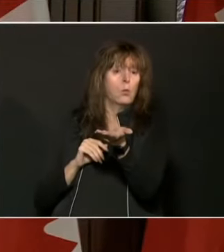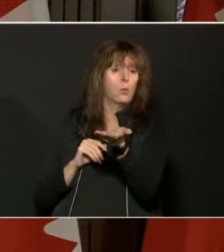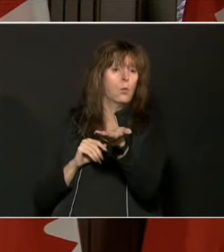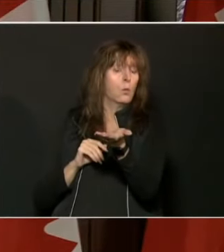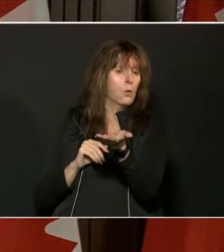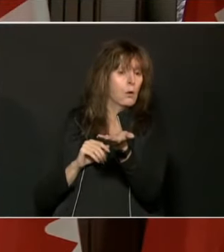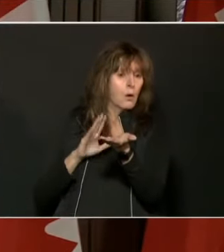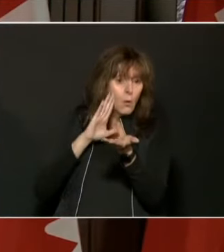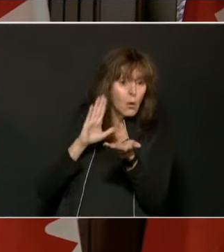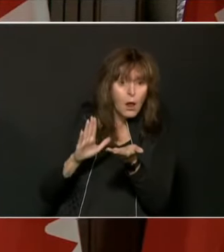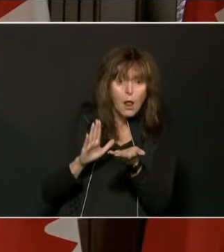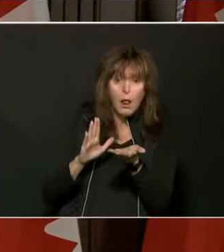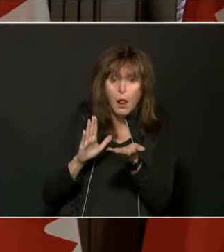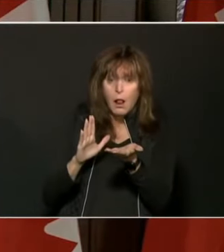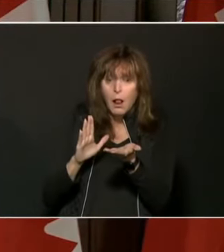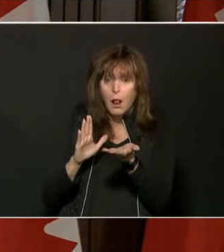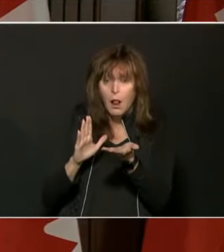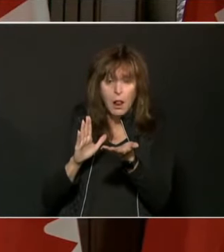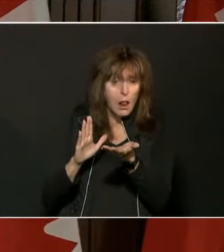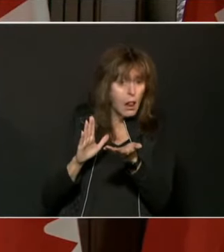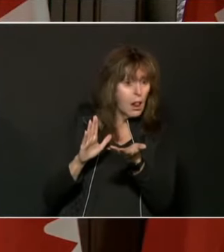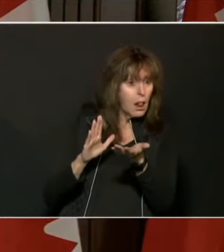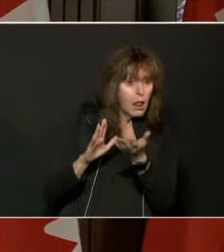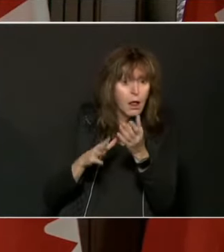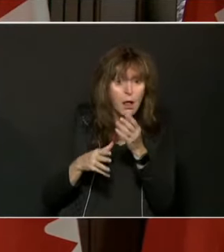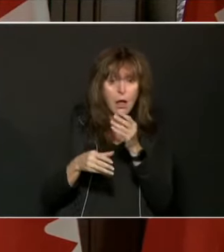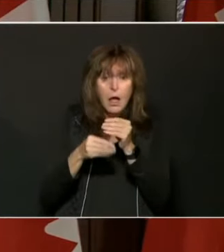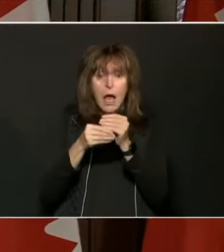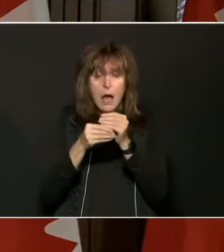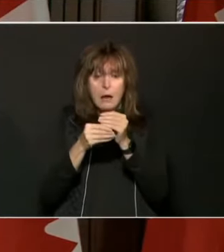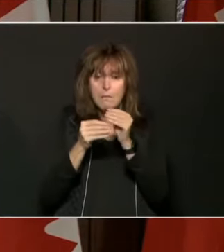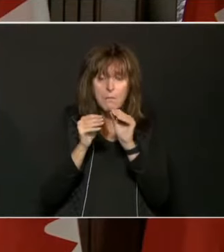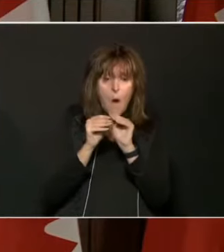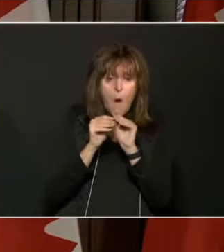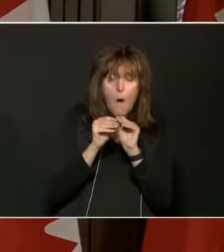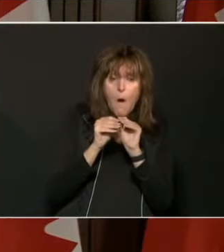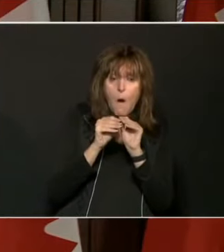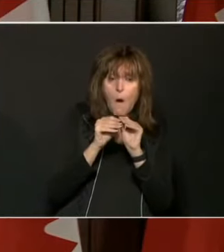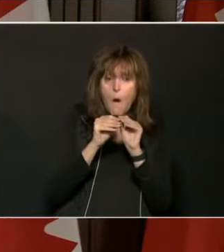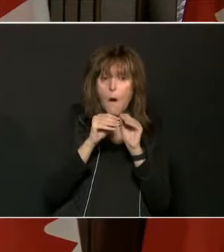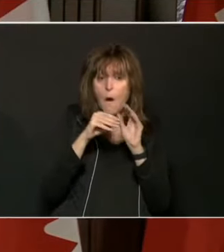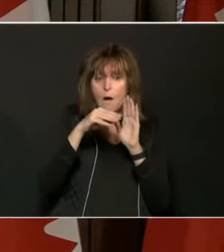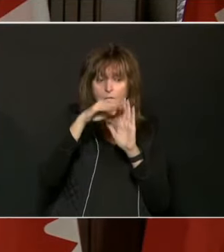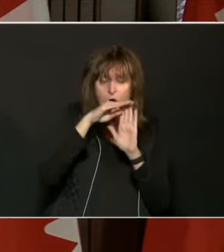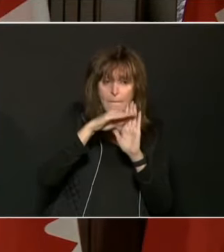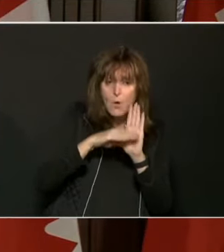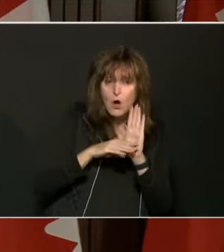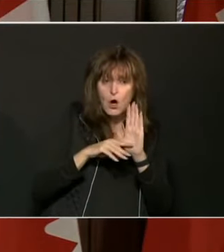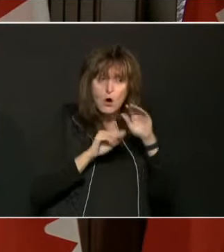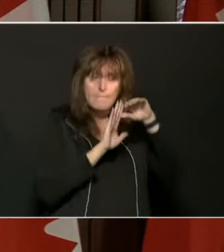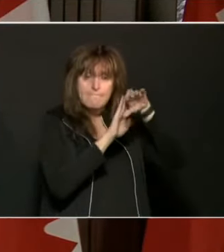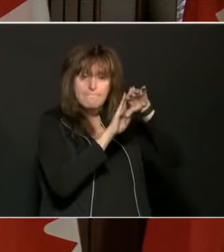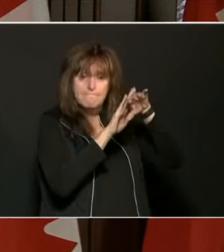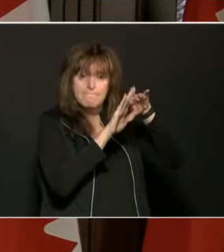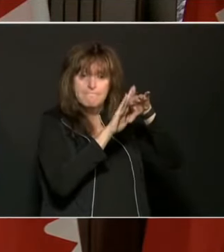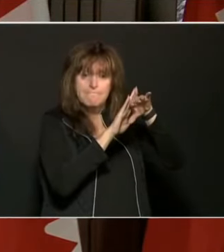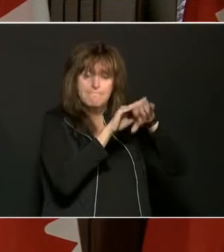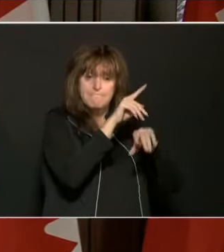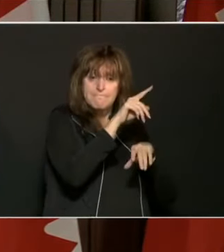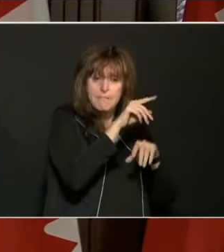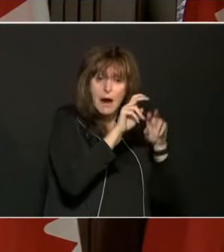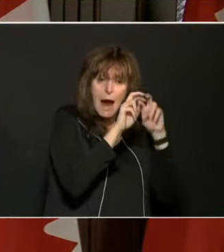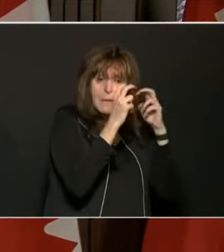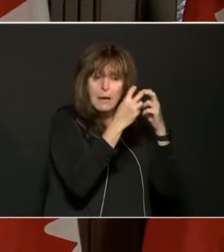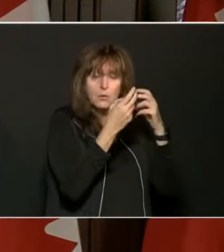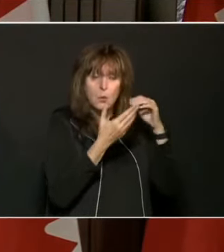to the framework? Will you be making advice to the government about additional measures to either increase things like supportive housing